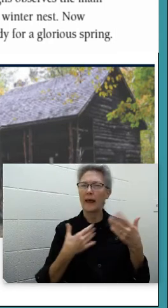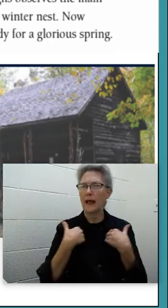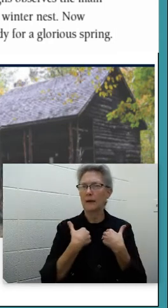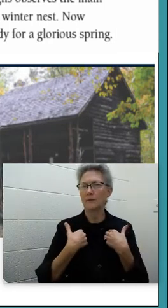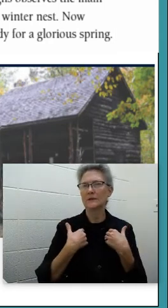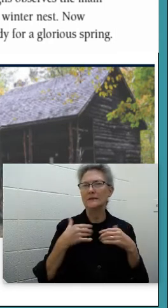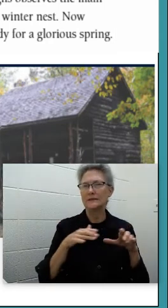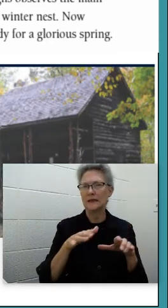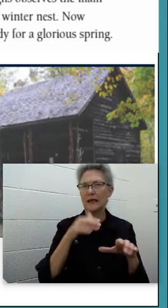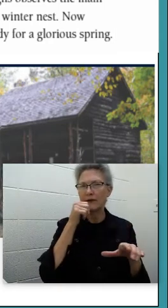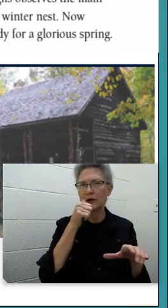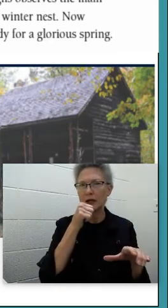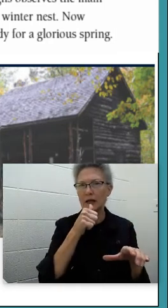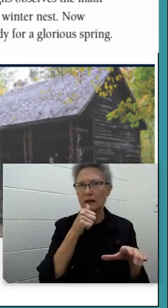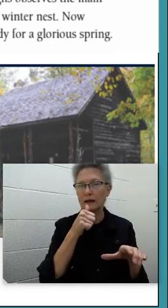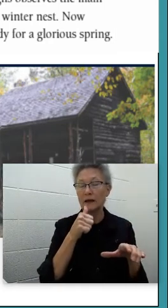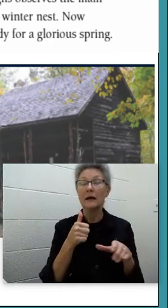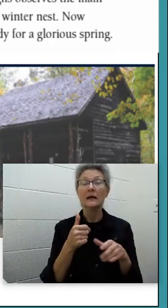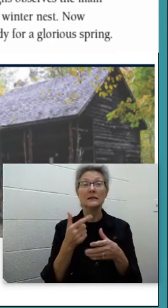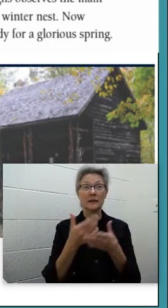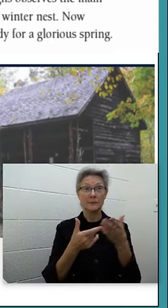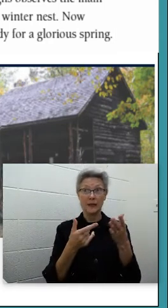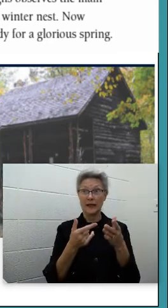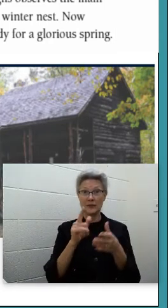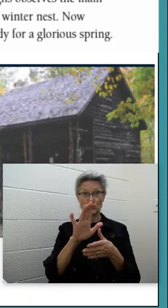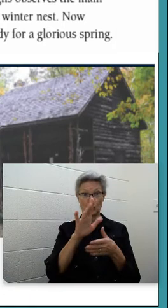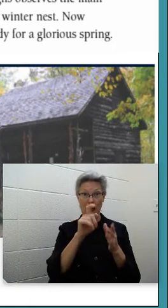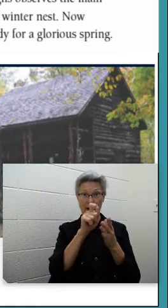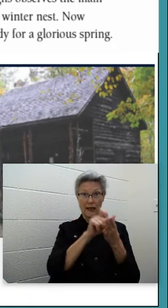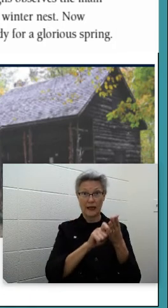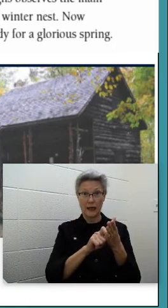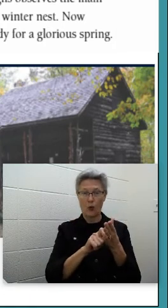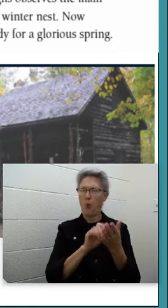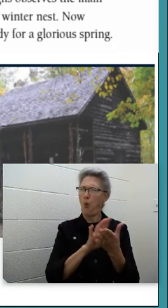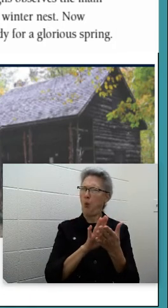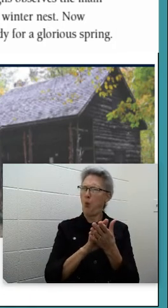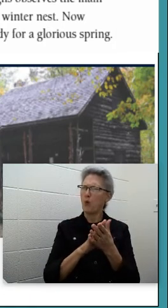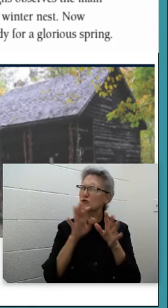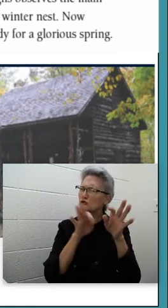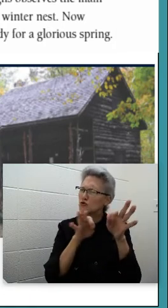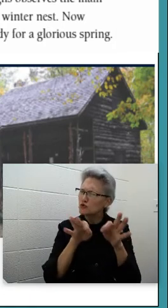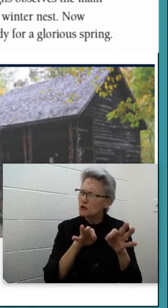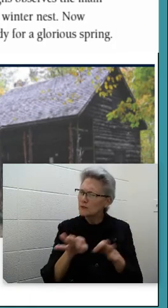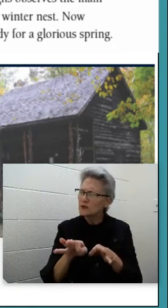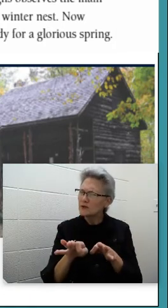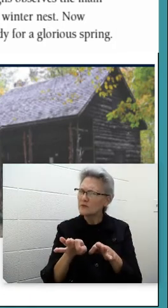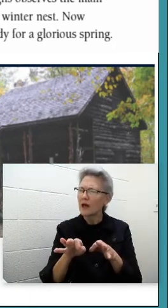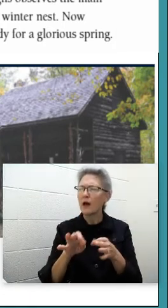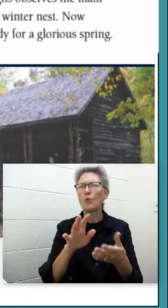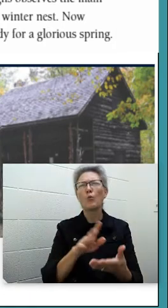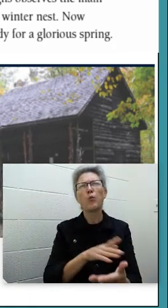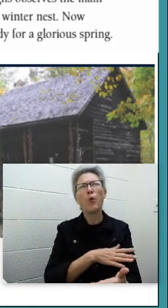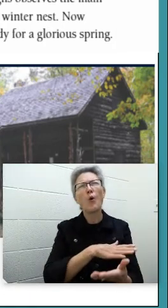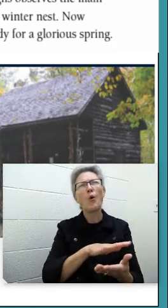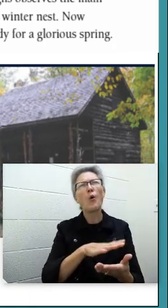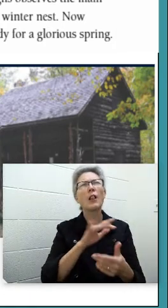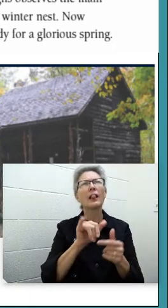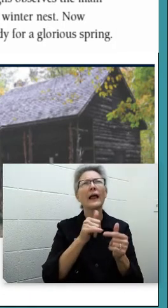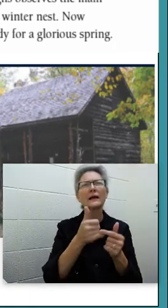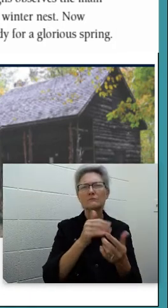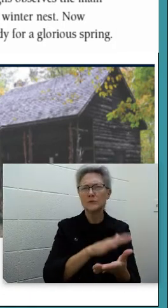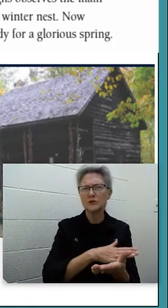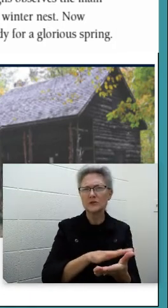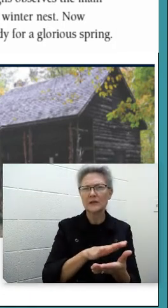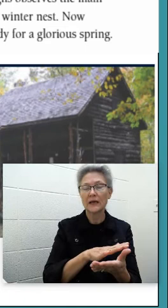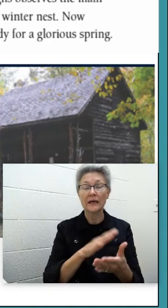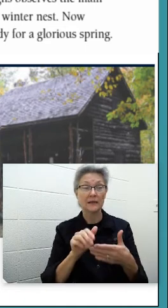often praised for his descriptive writing. Its style of observation is more literary than scientific. He takes the reader